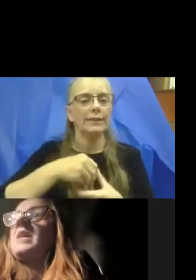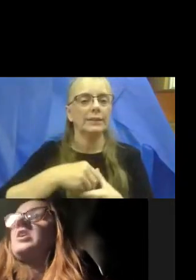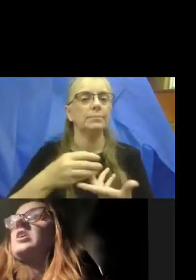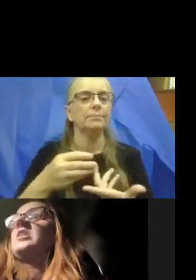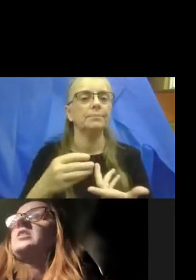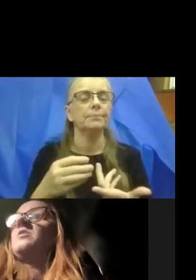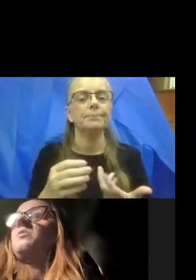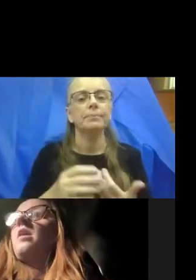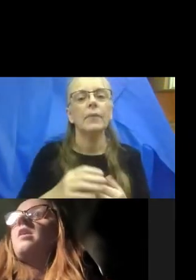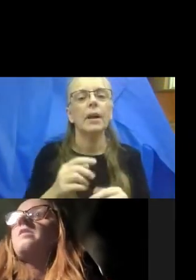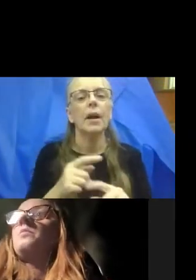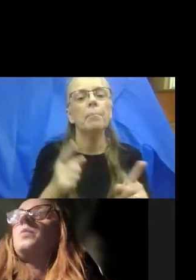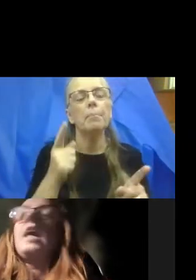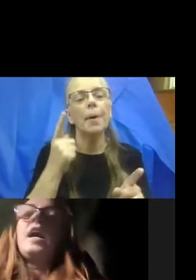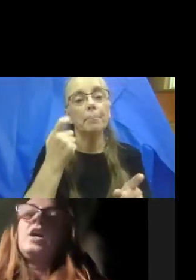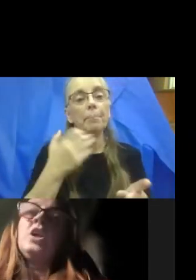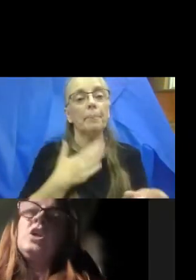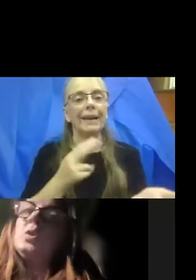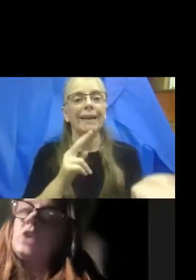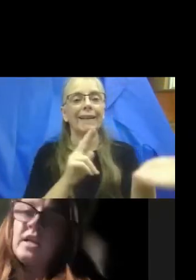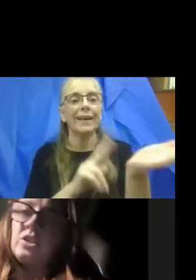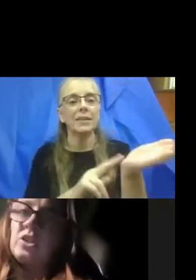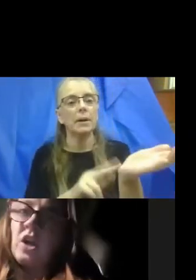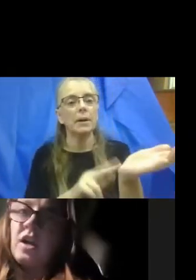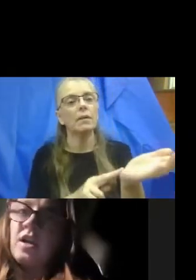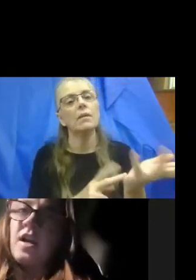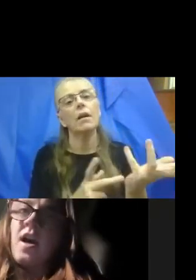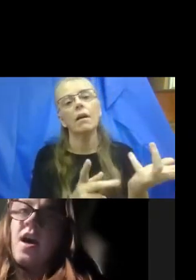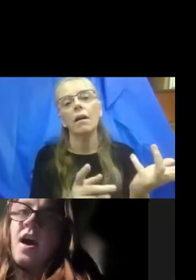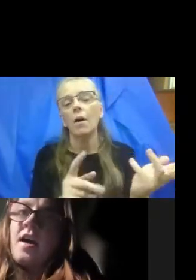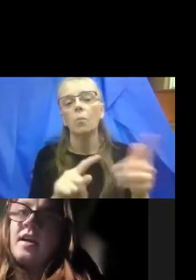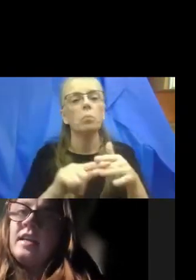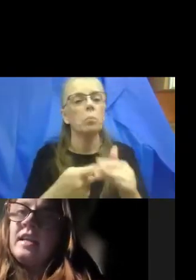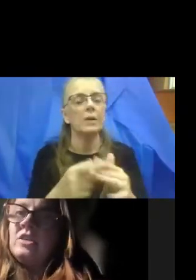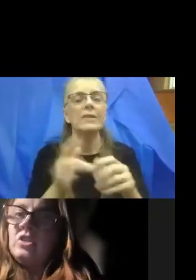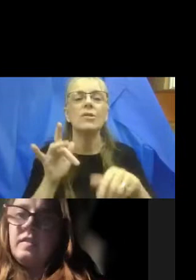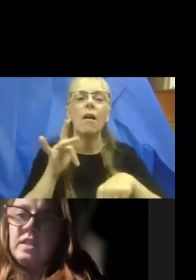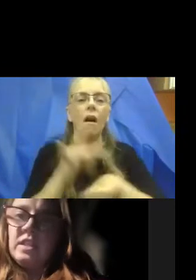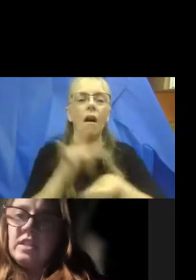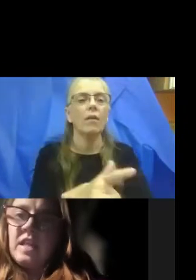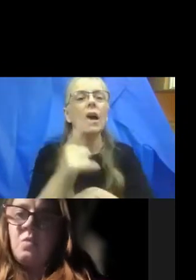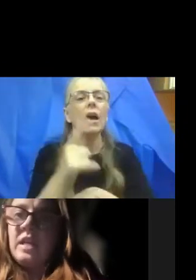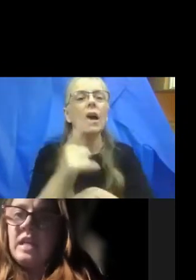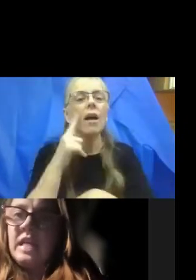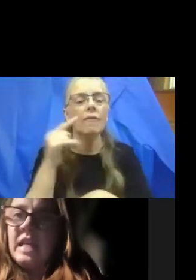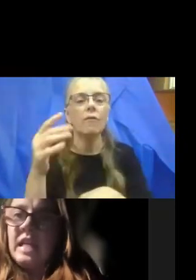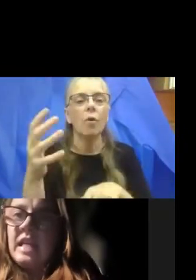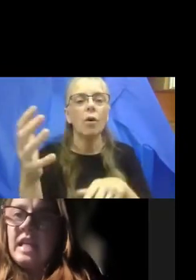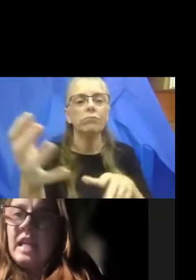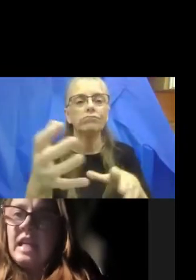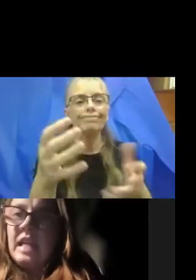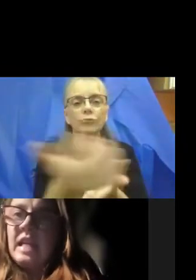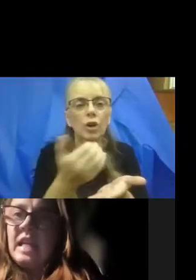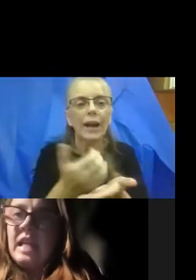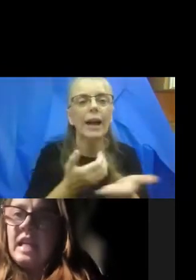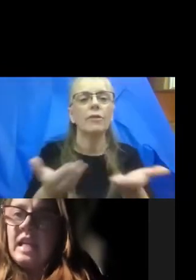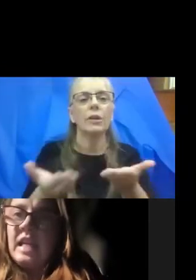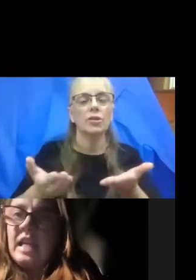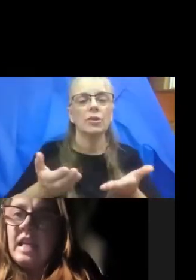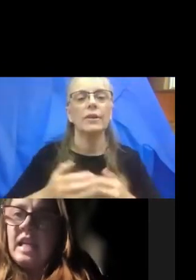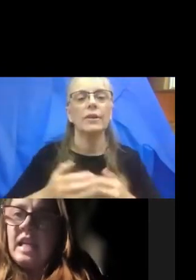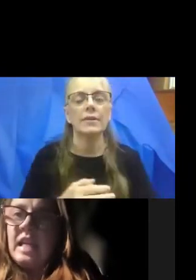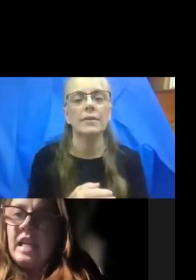of my nurse, we got a huge head start on getting the services that we needed.